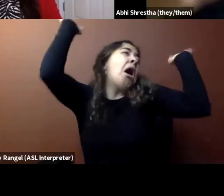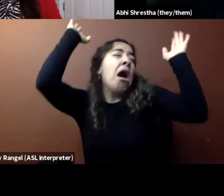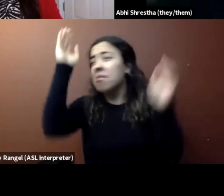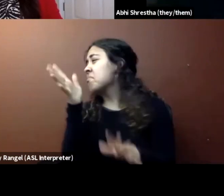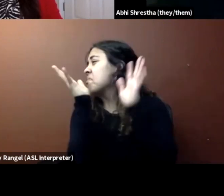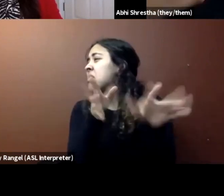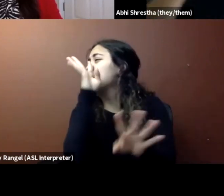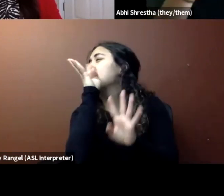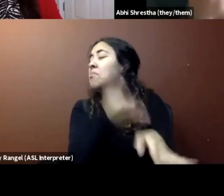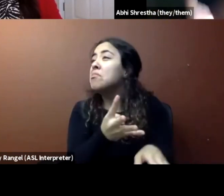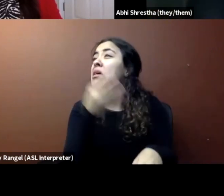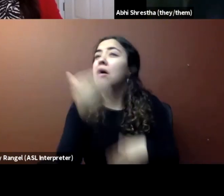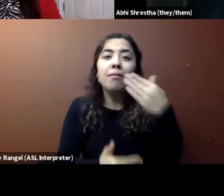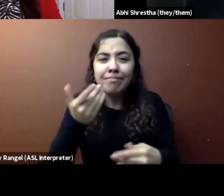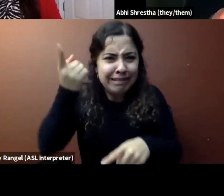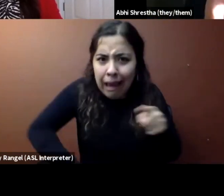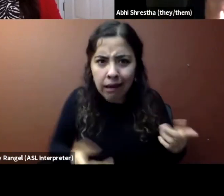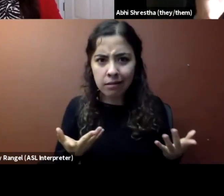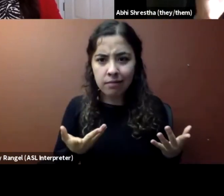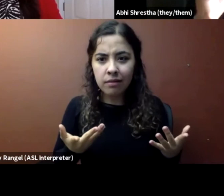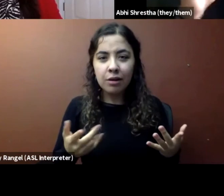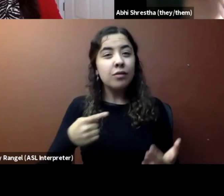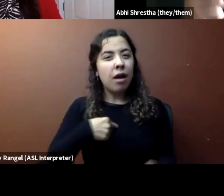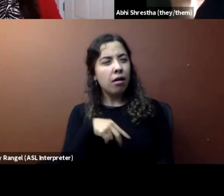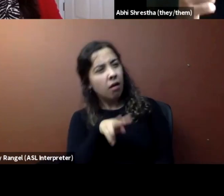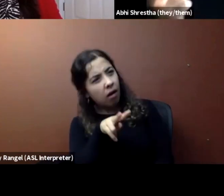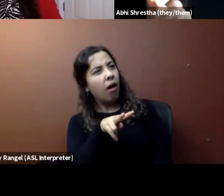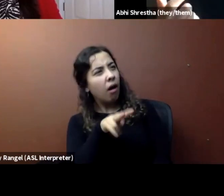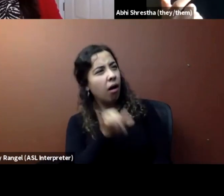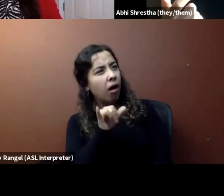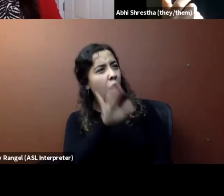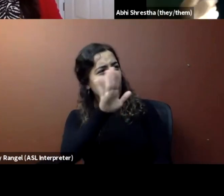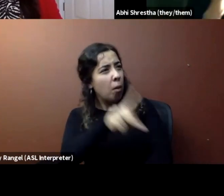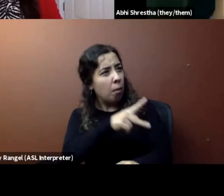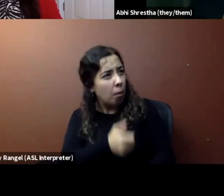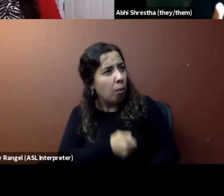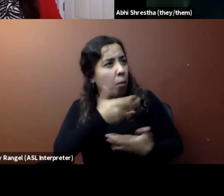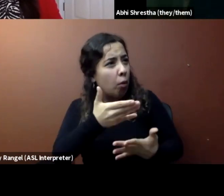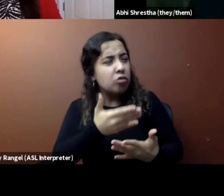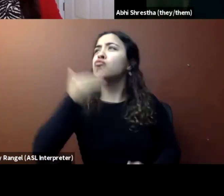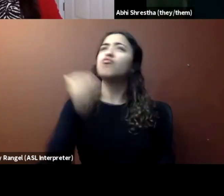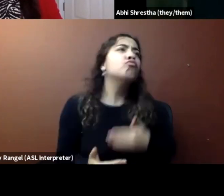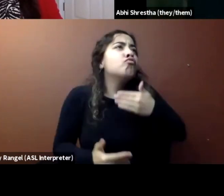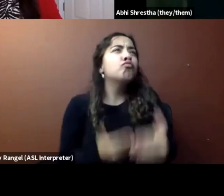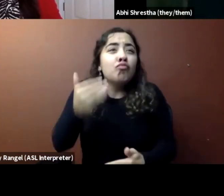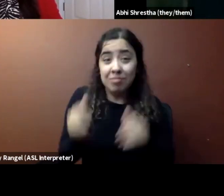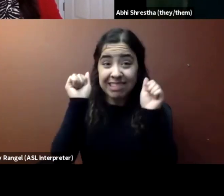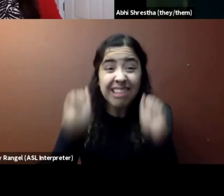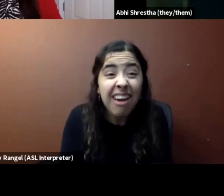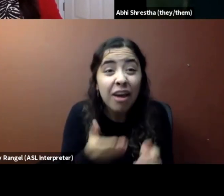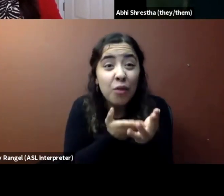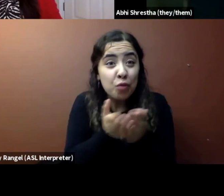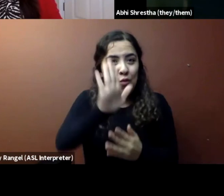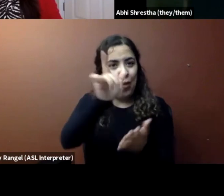us moving forward. And what I'm hearing is that like poetry is the thing that keeps you moving forward. And so to understand that in